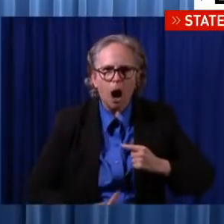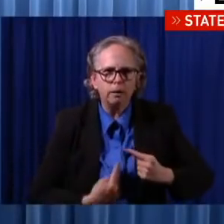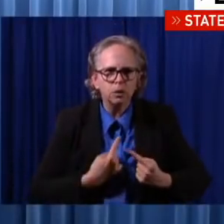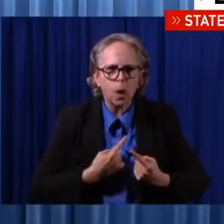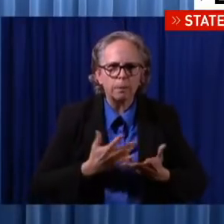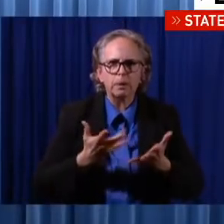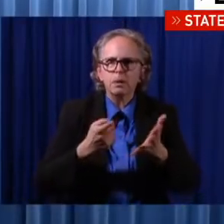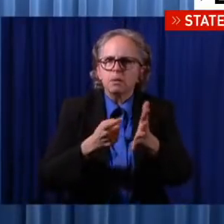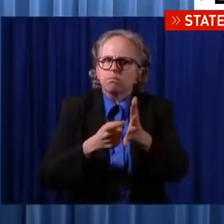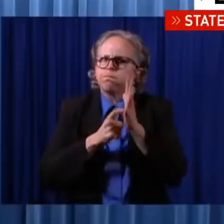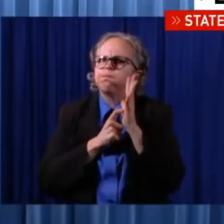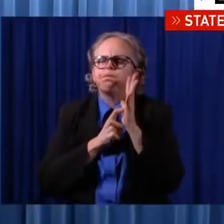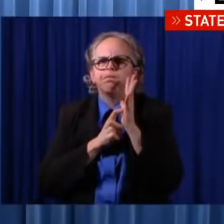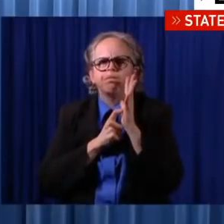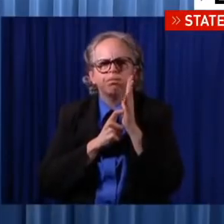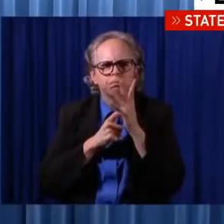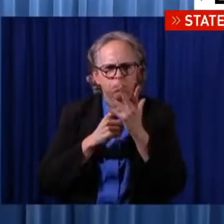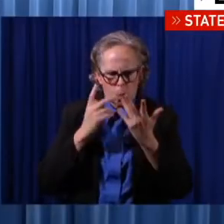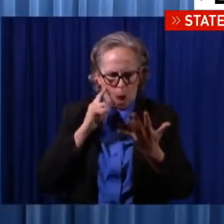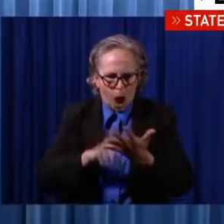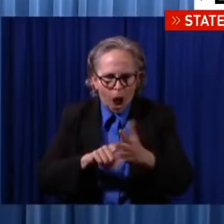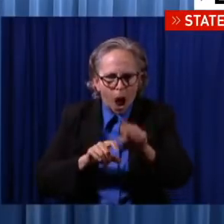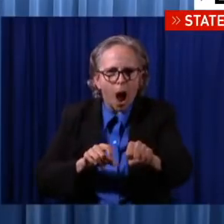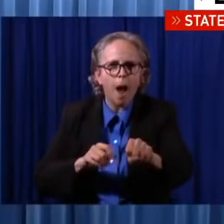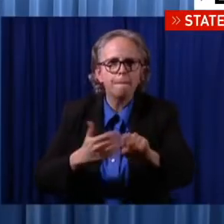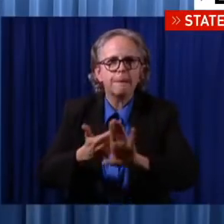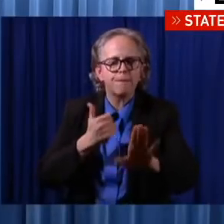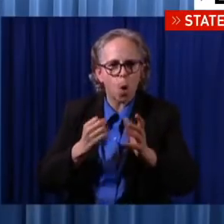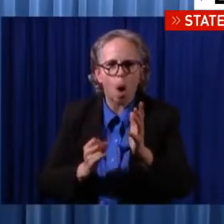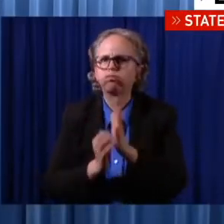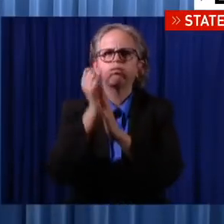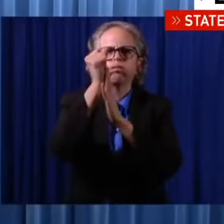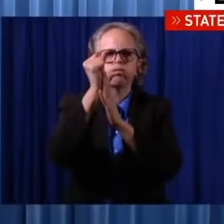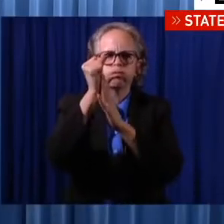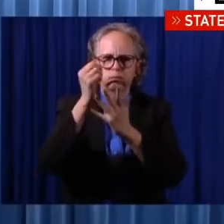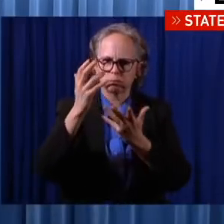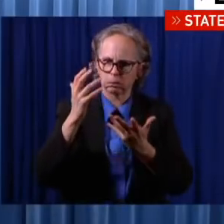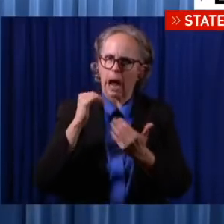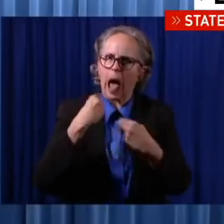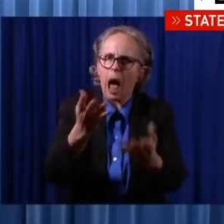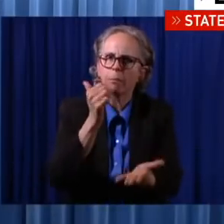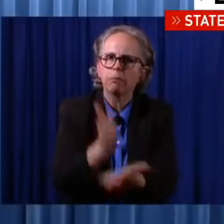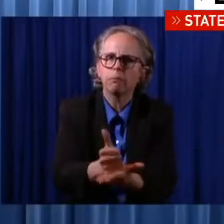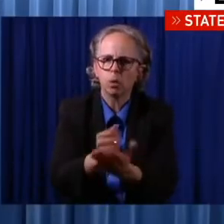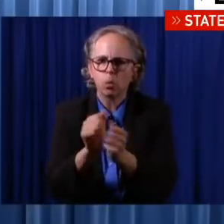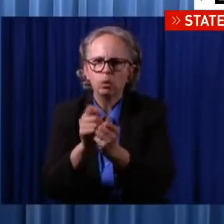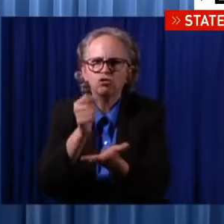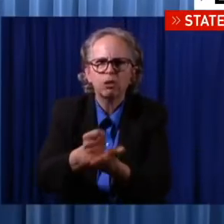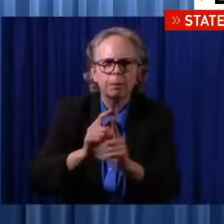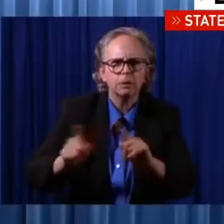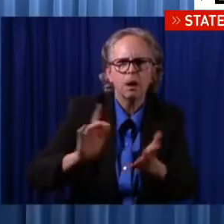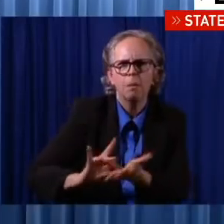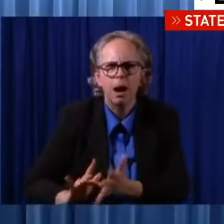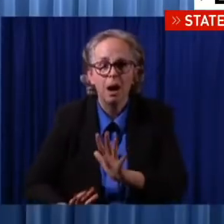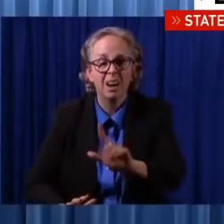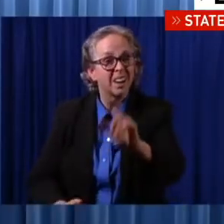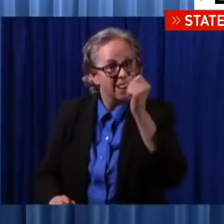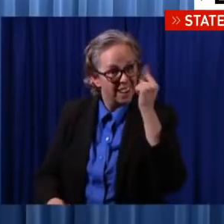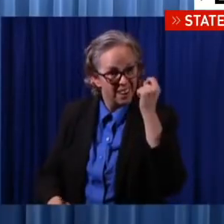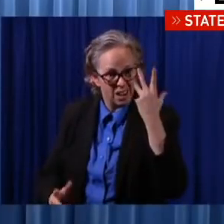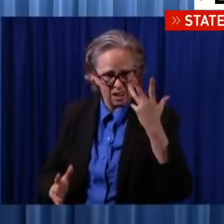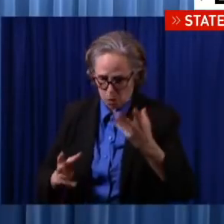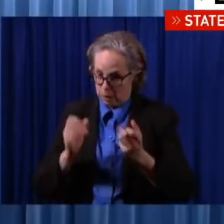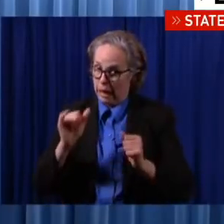absolutely essential for us to be able to detect disease when it's in its early stages and when we can actually cure a